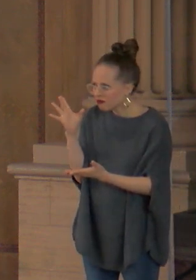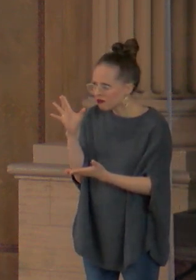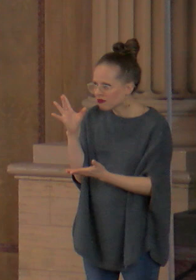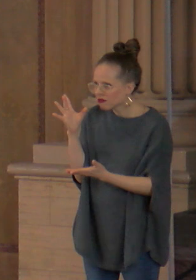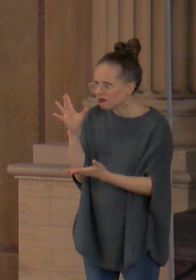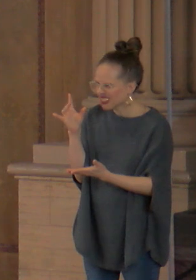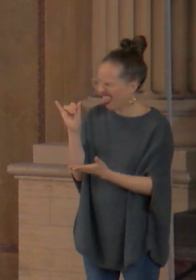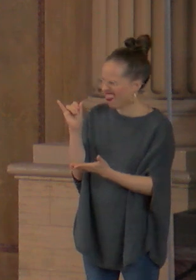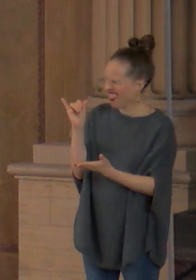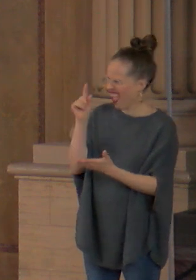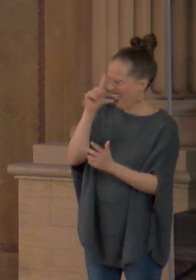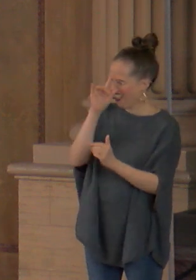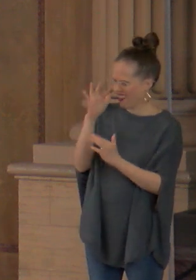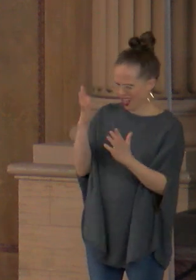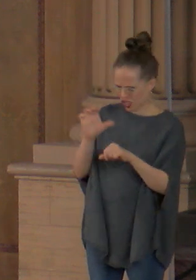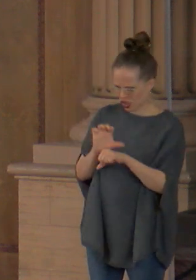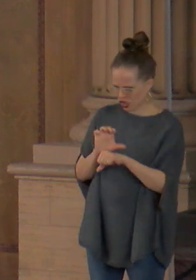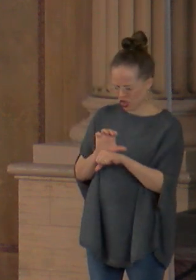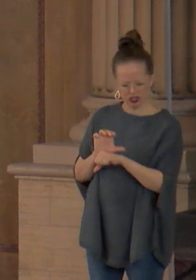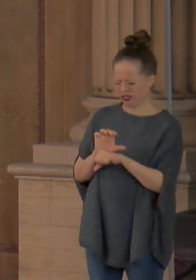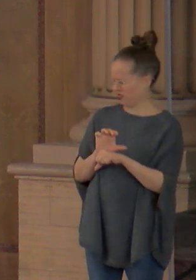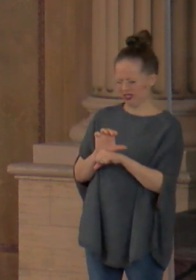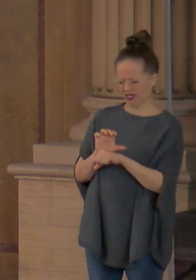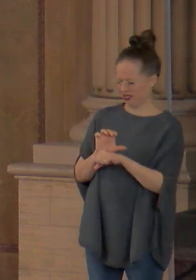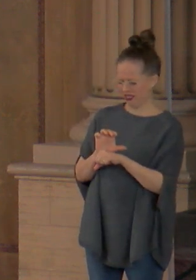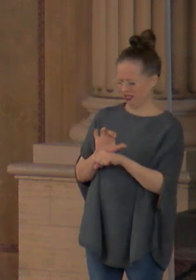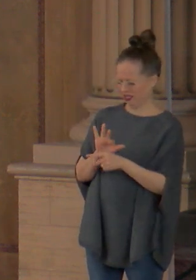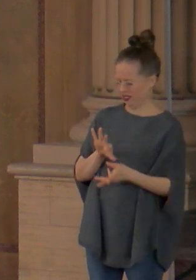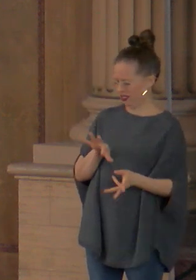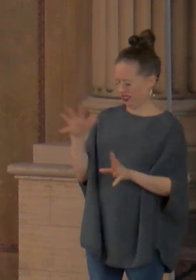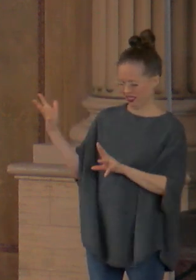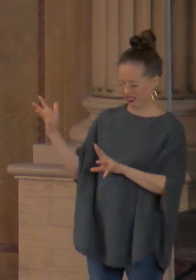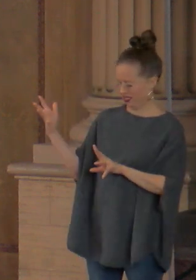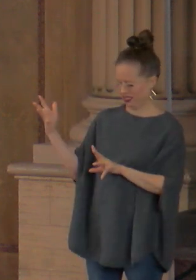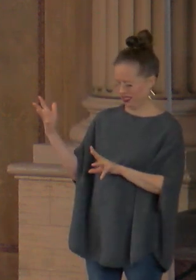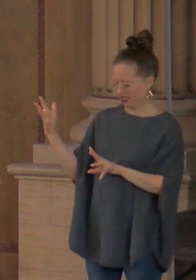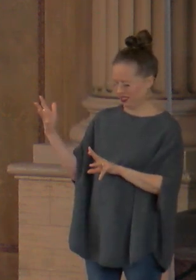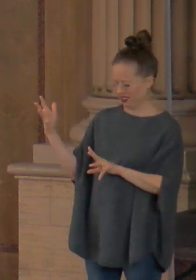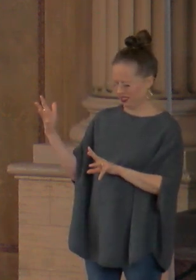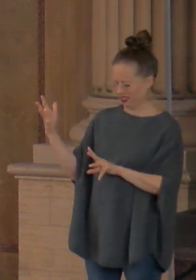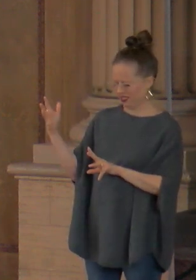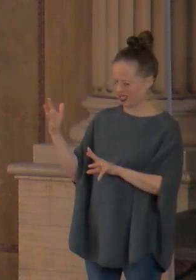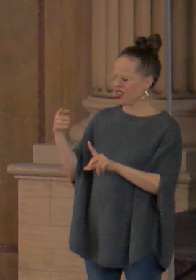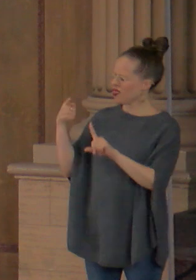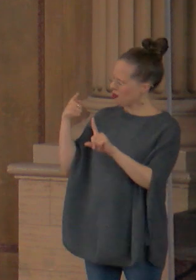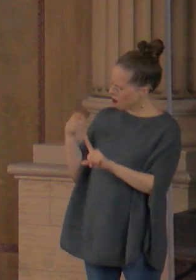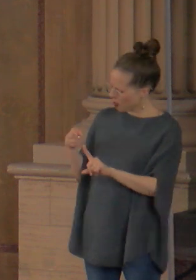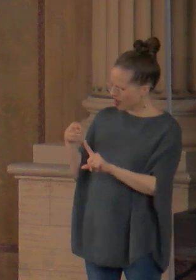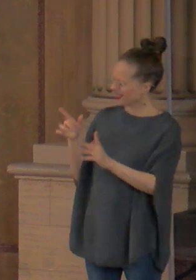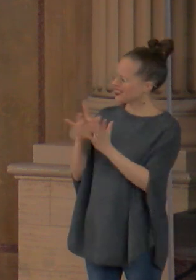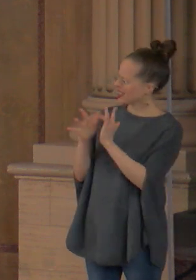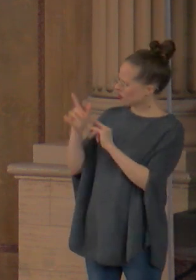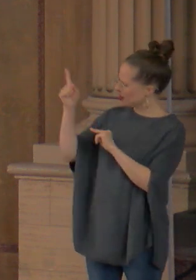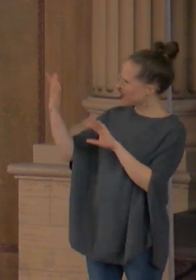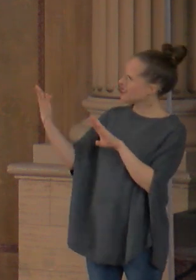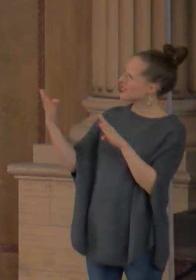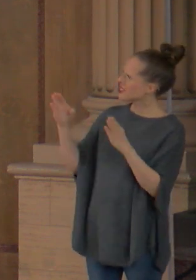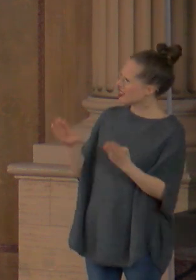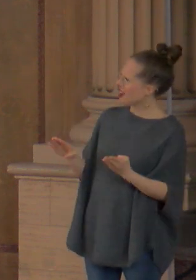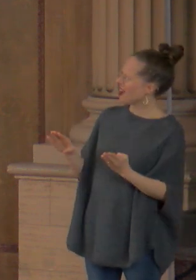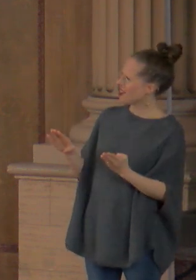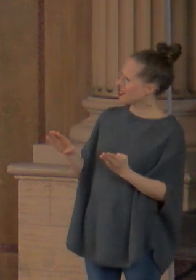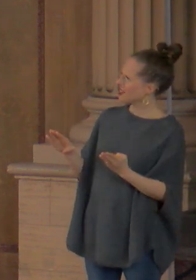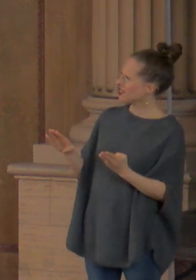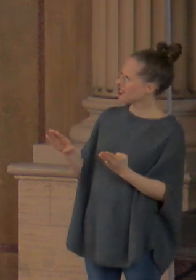reflect the reality portrayed in the Supper. That Jesus died for sin. That all who come to